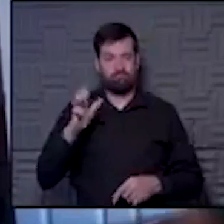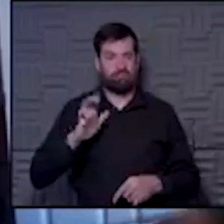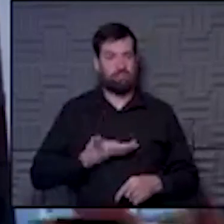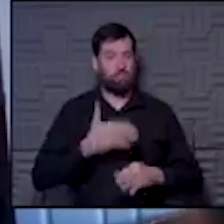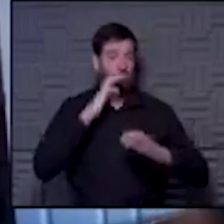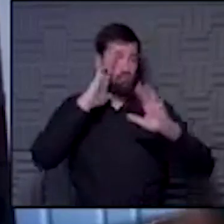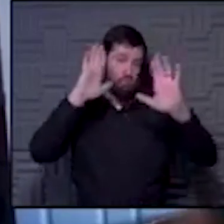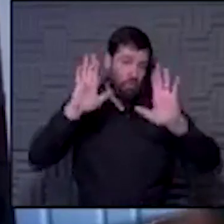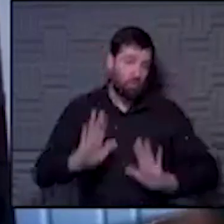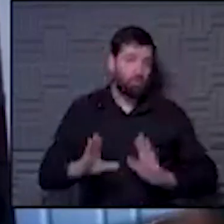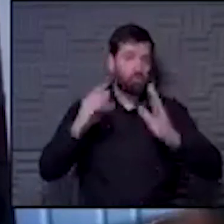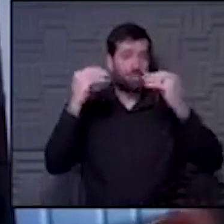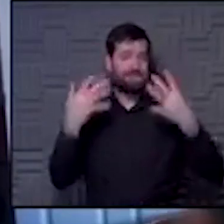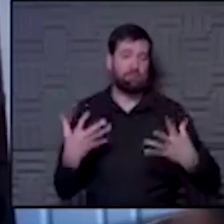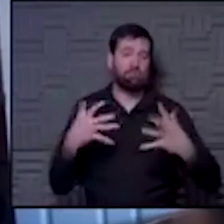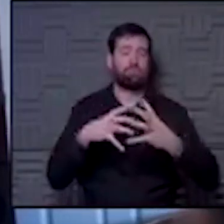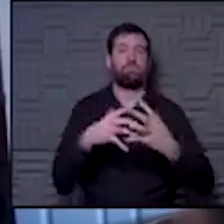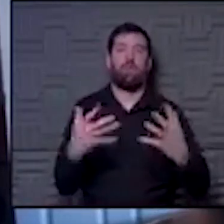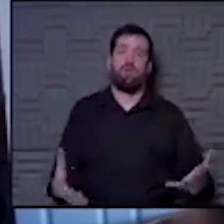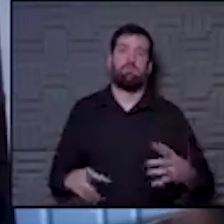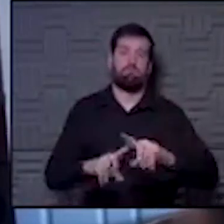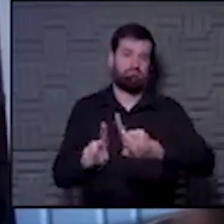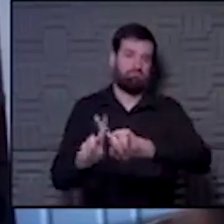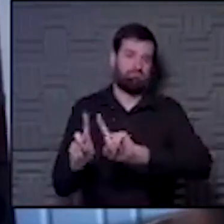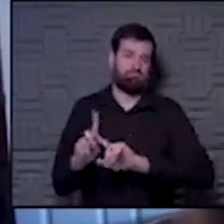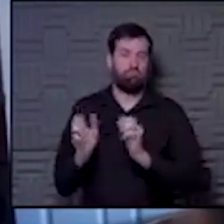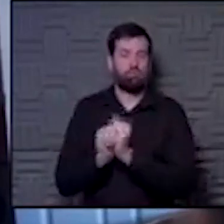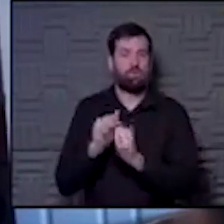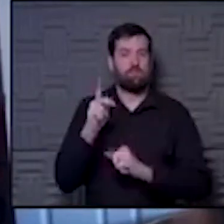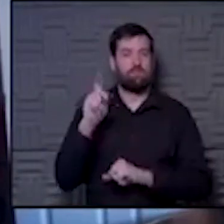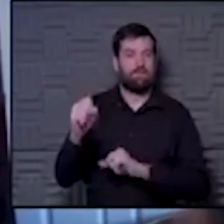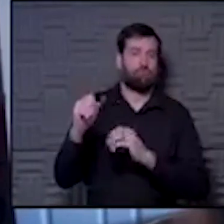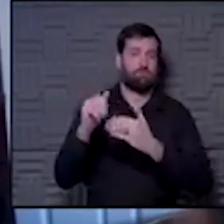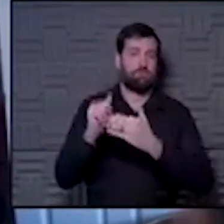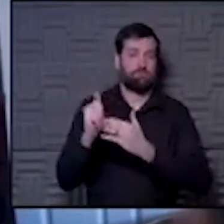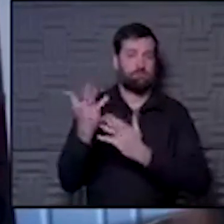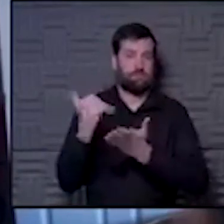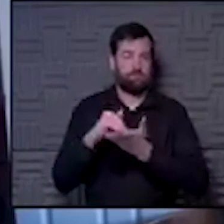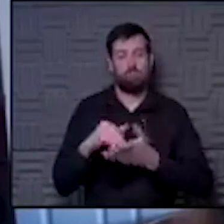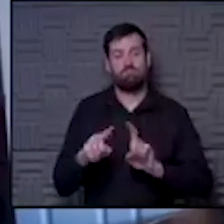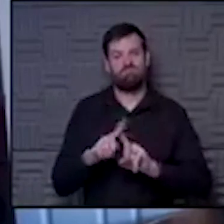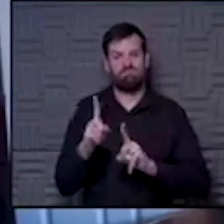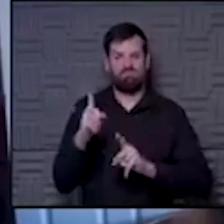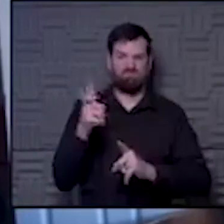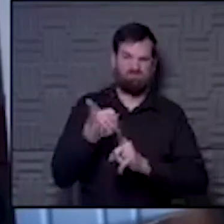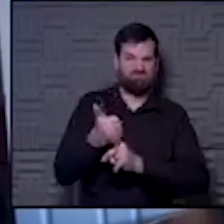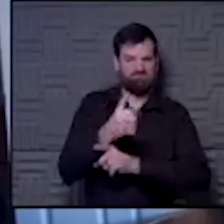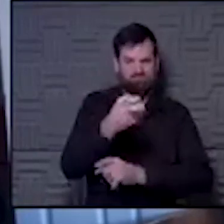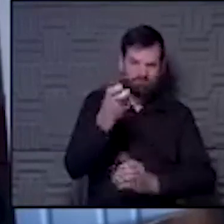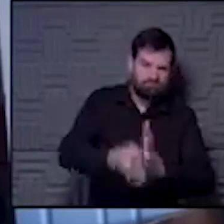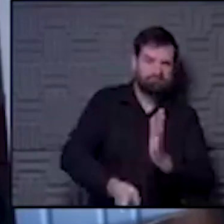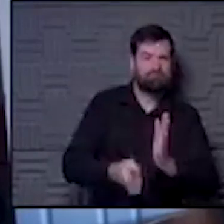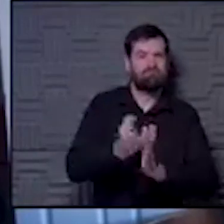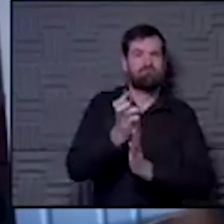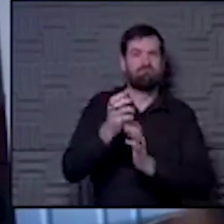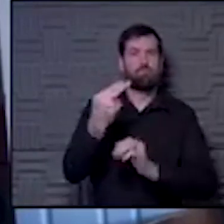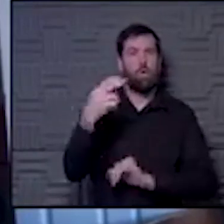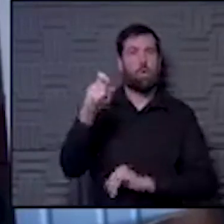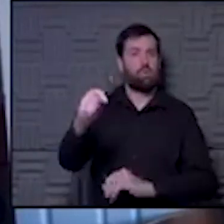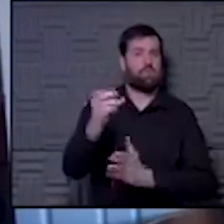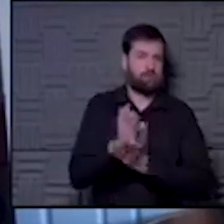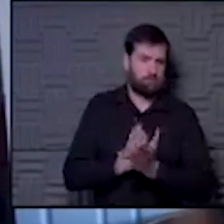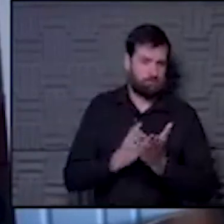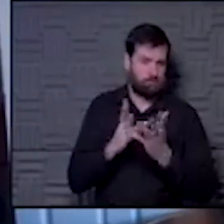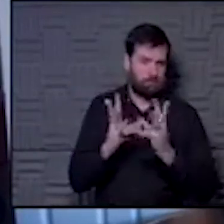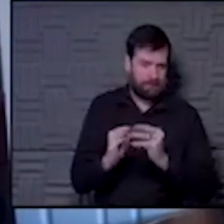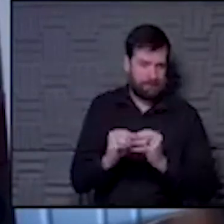wonderful teachers and does a lot of other things with the Kansas Leadership Center. But she's been right in the middle of hosting some of these meetings, facilitating some